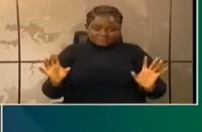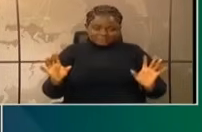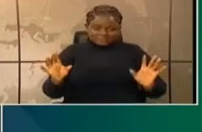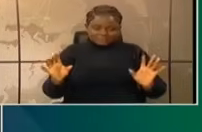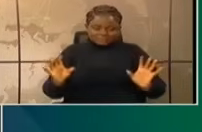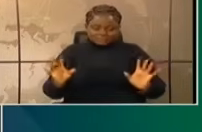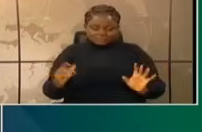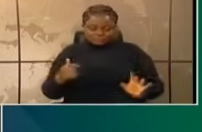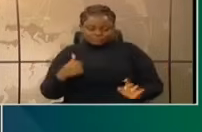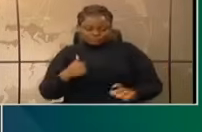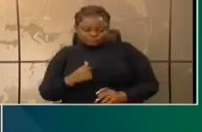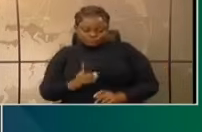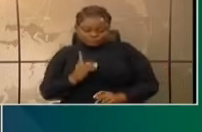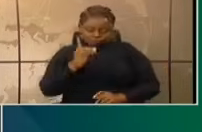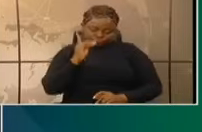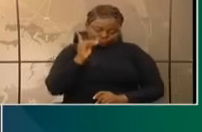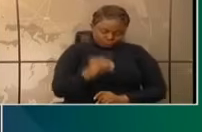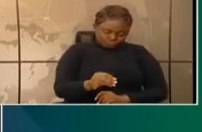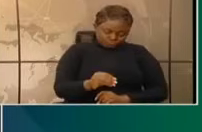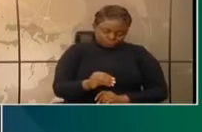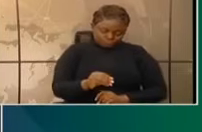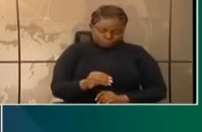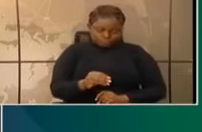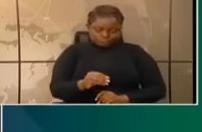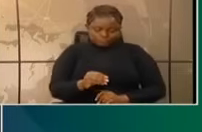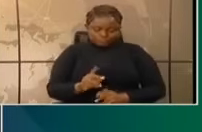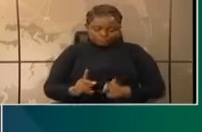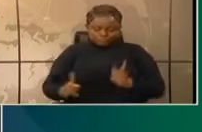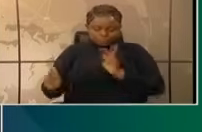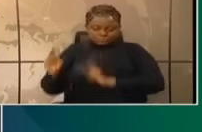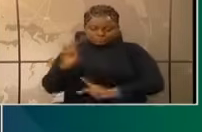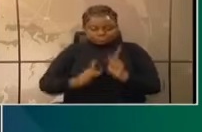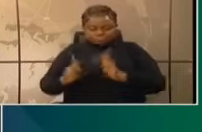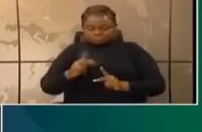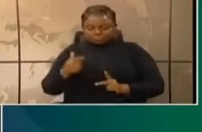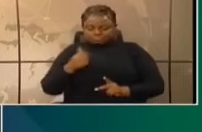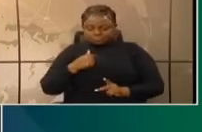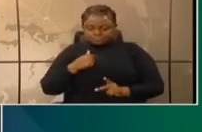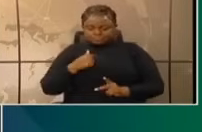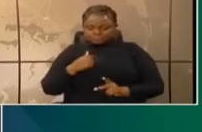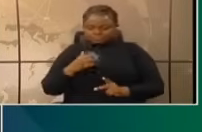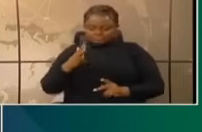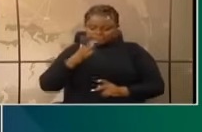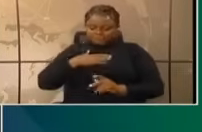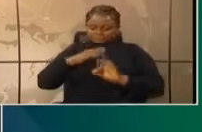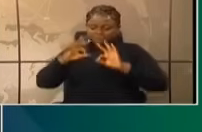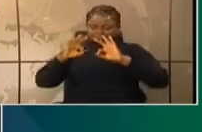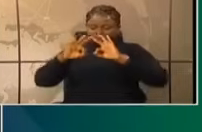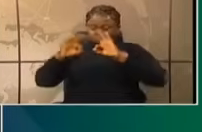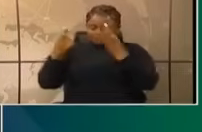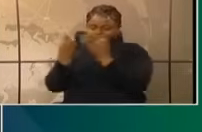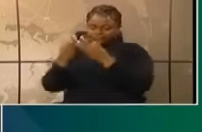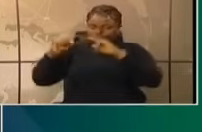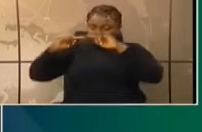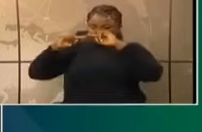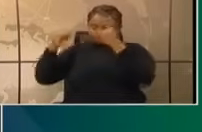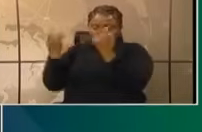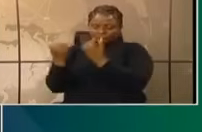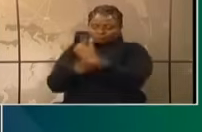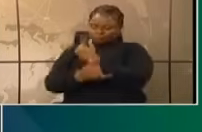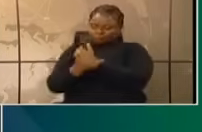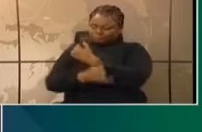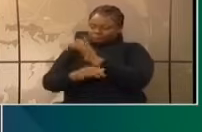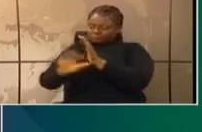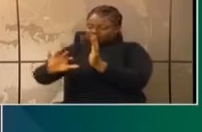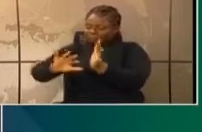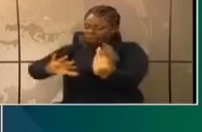se wo be ye second before ne se wo be pa wo manfo ojai da wa ko di